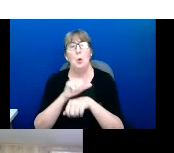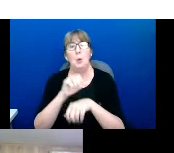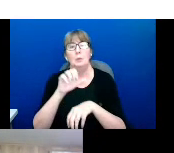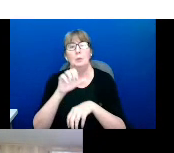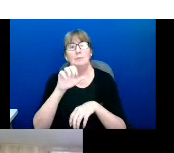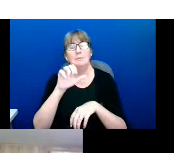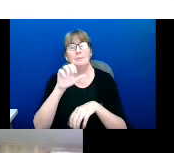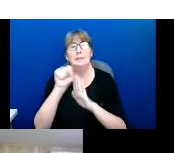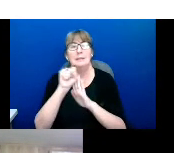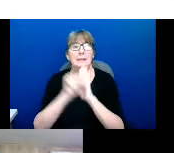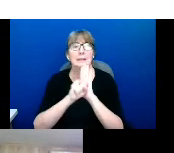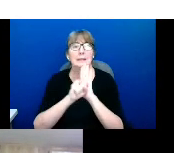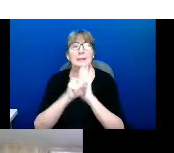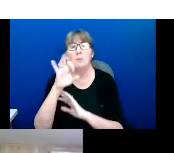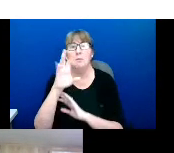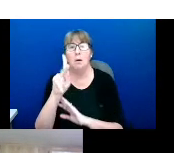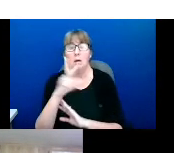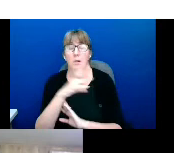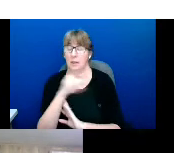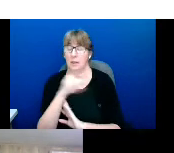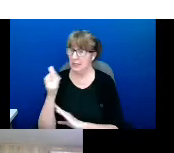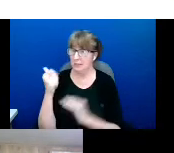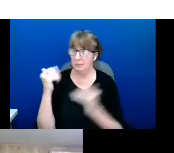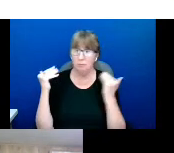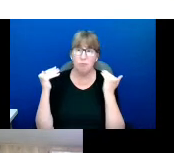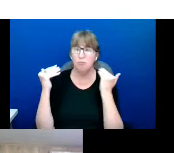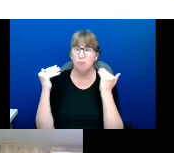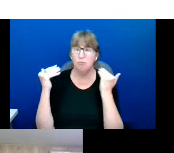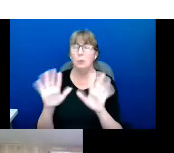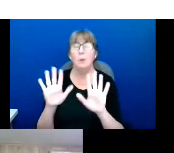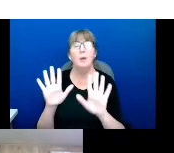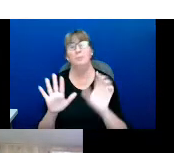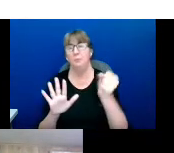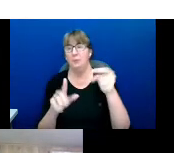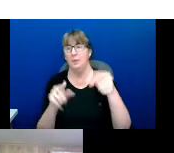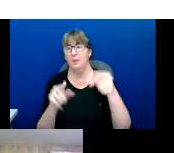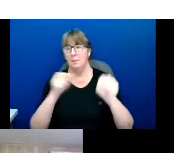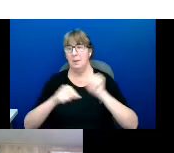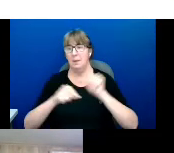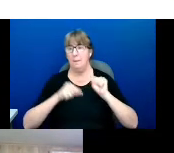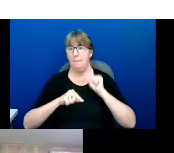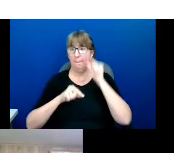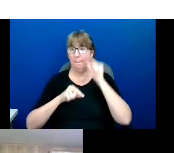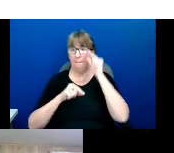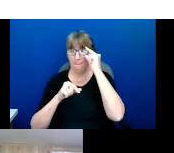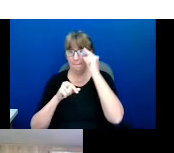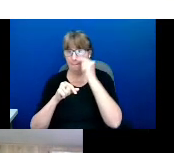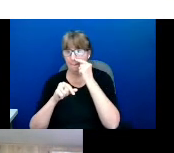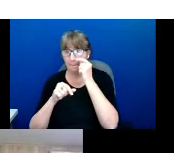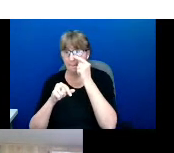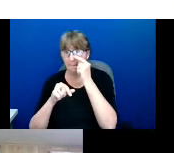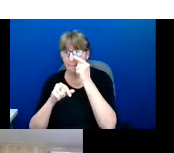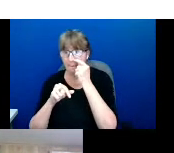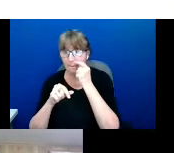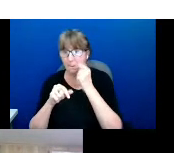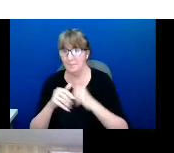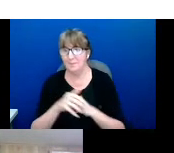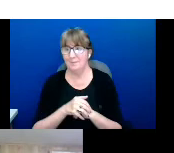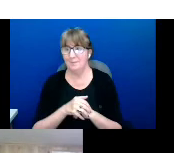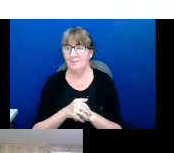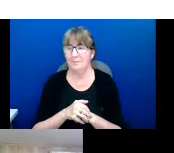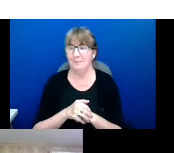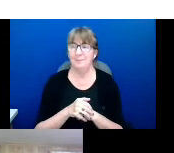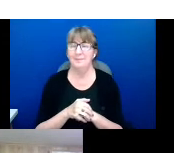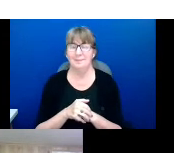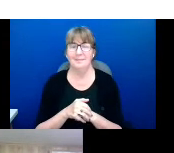on. Let me backtrack for a minute. The first meeting that I ever had with this young man, I had to kick him out of school for some discipline issues. So he